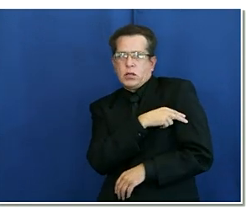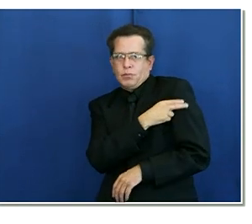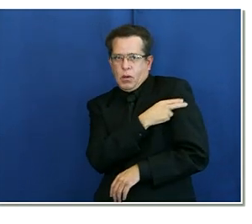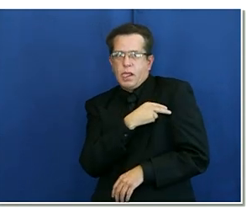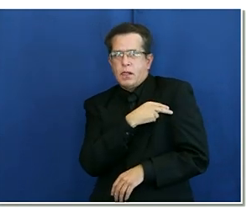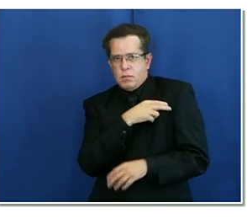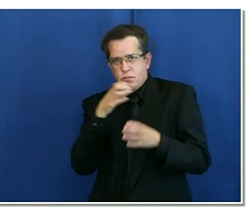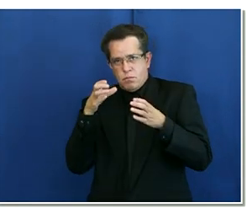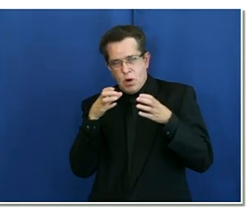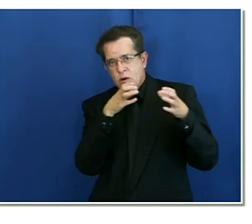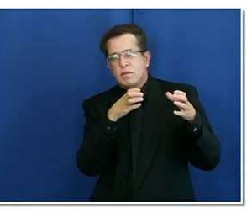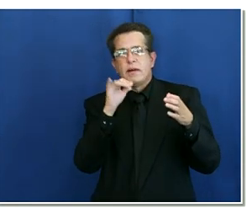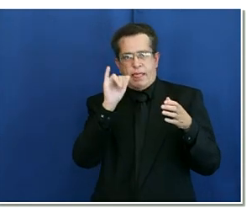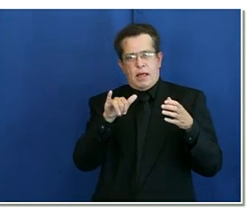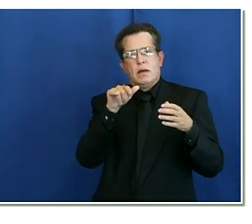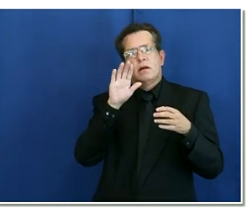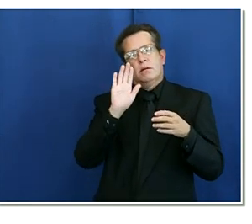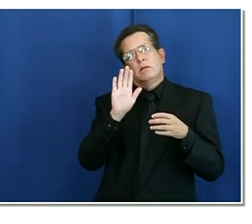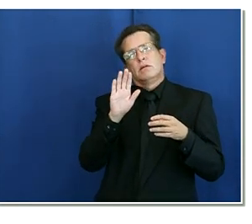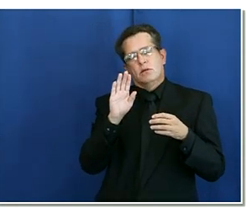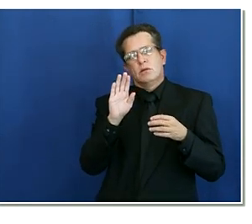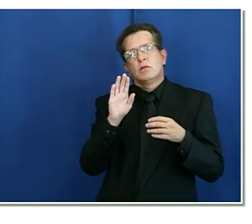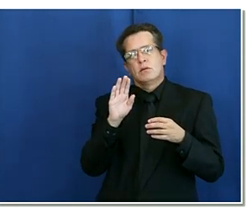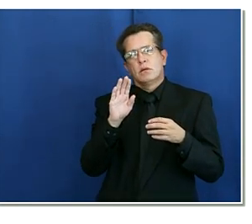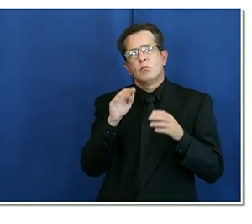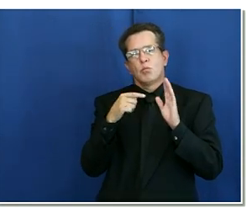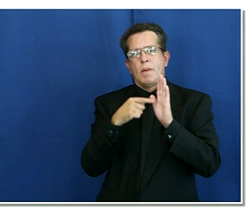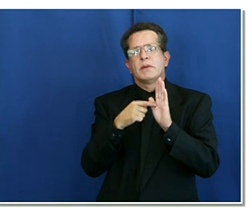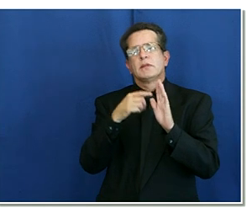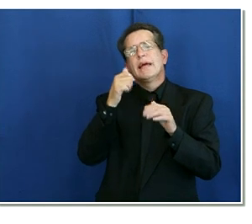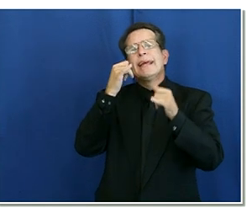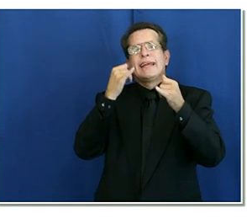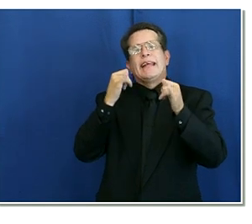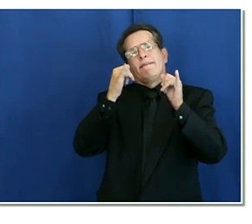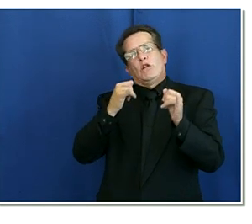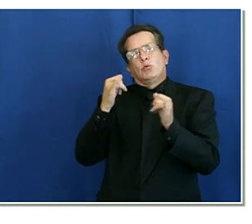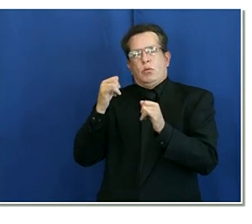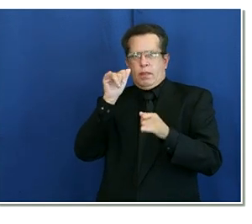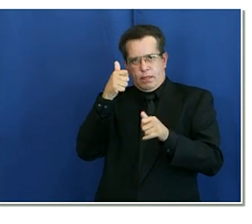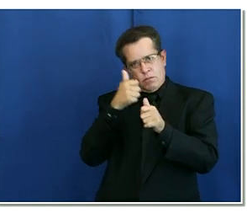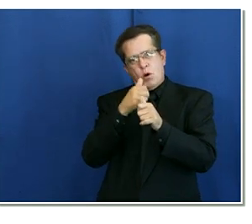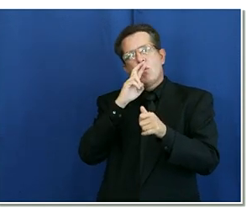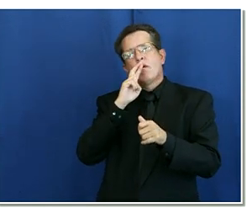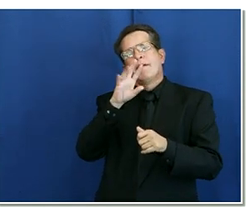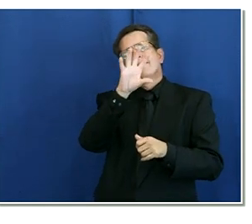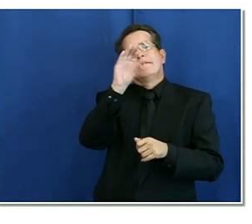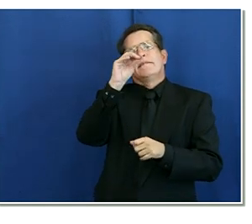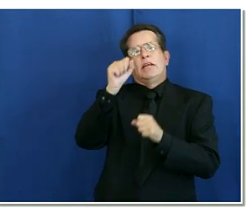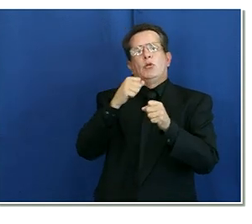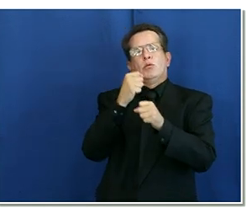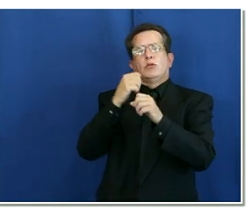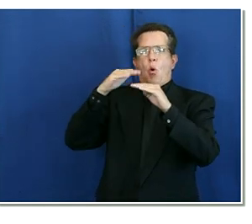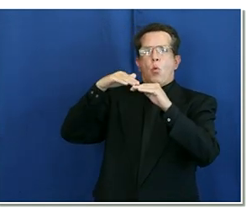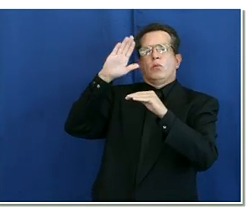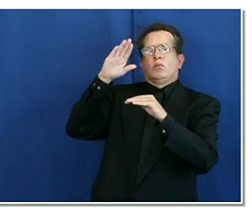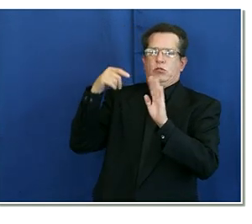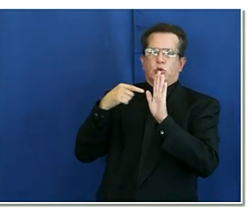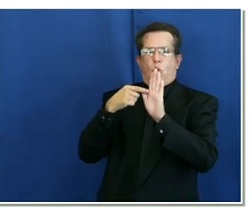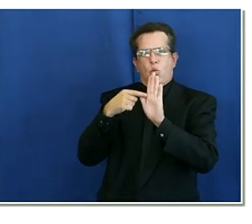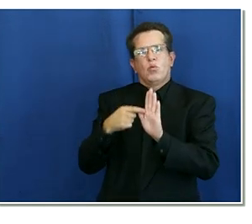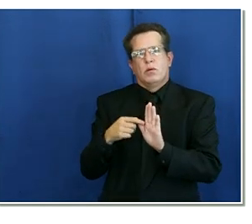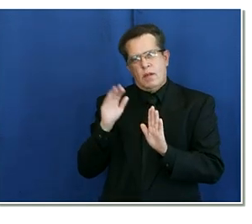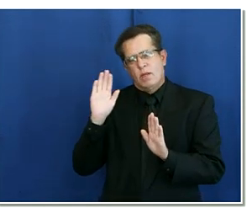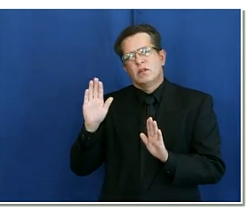This number is represented, hospitalizations are represented by individuals that are 50 years of age and older, which